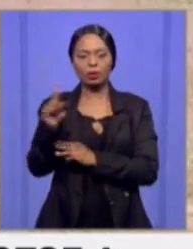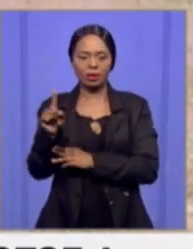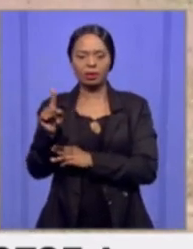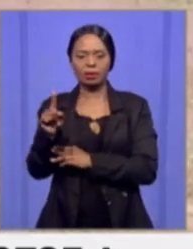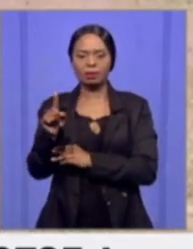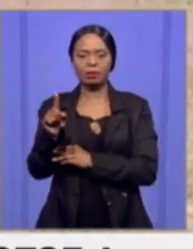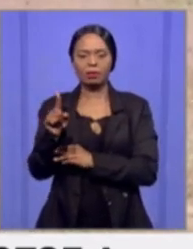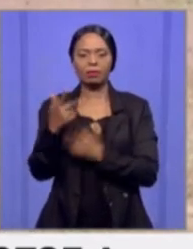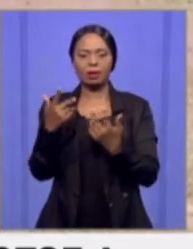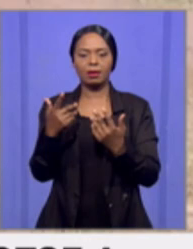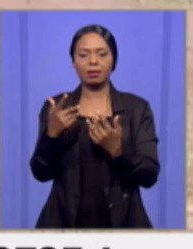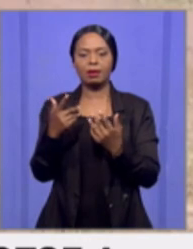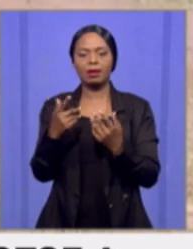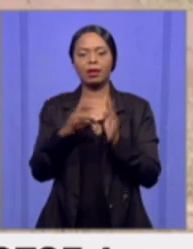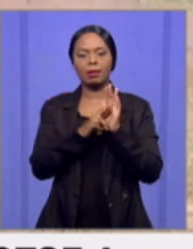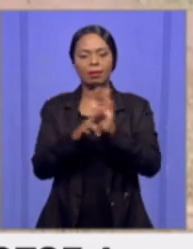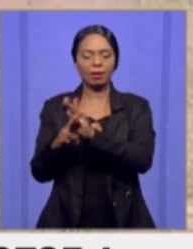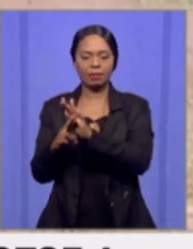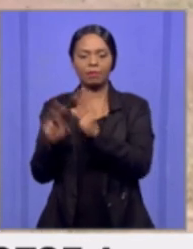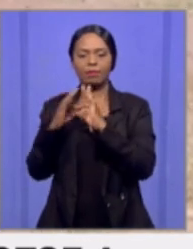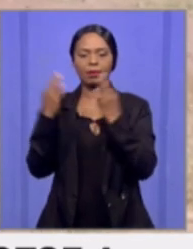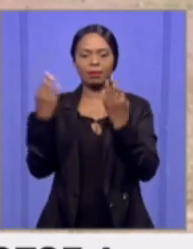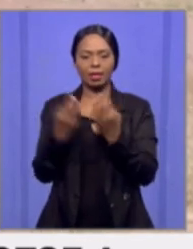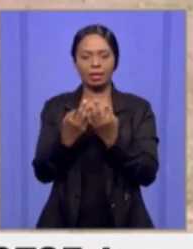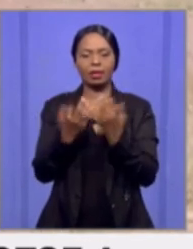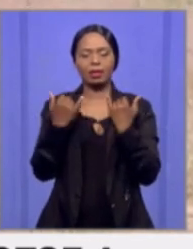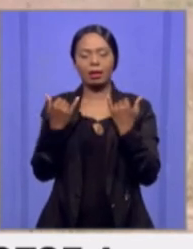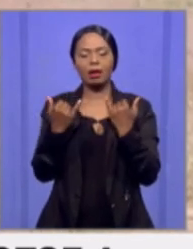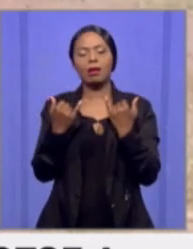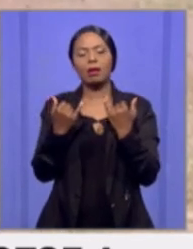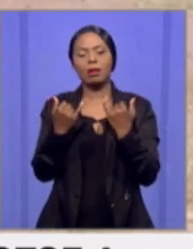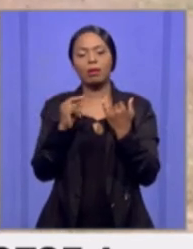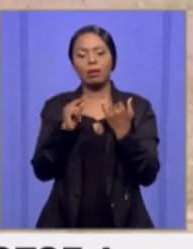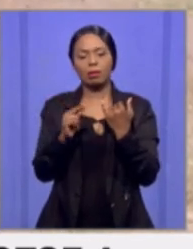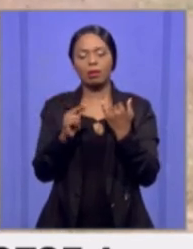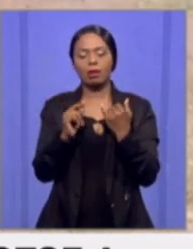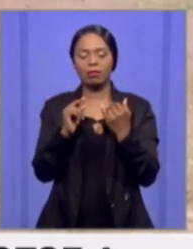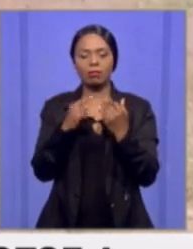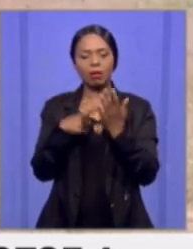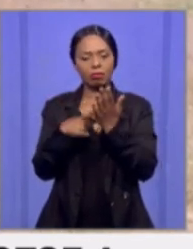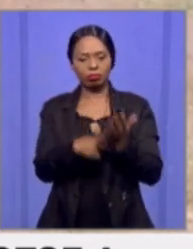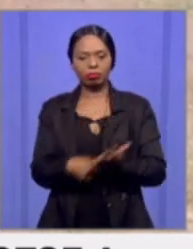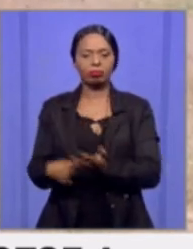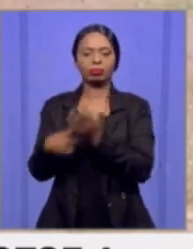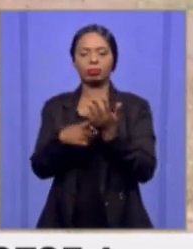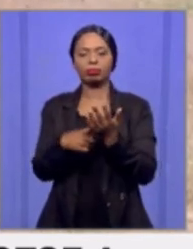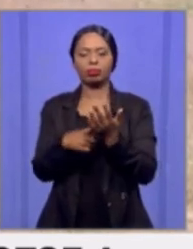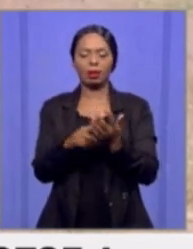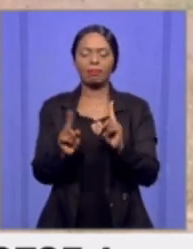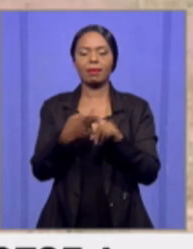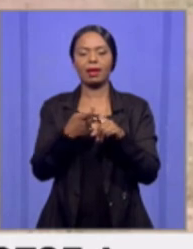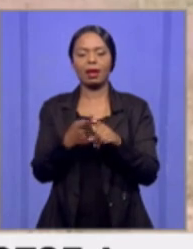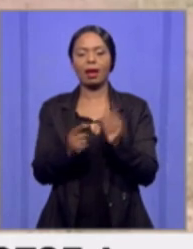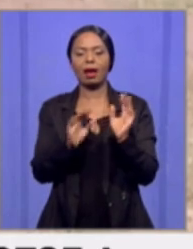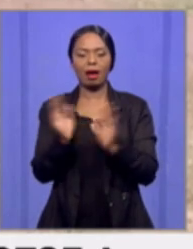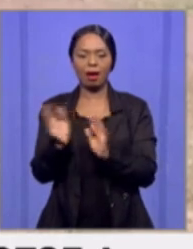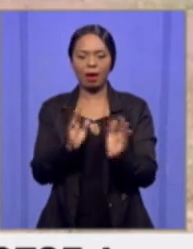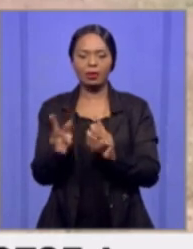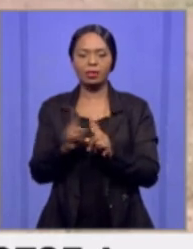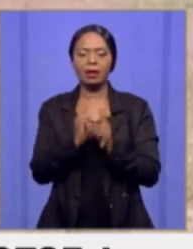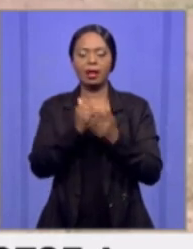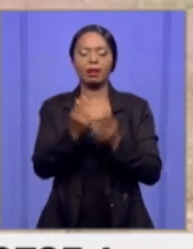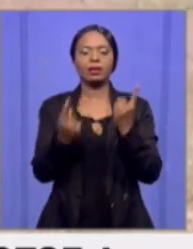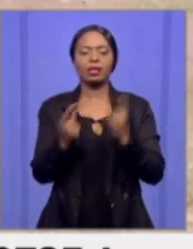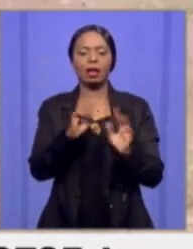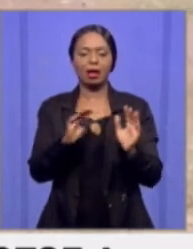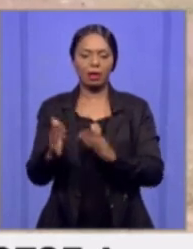leng gona re family representatives tse di leng gona mo khuba gona le hone lekwe ba tlobole di shana ka kotse e diragetseng gore go thushwana jwang go